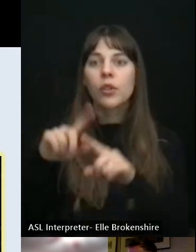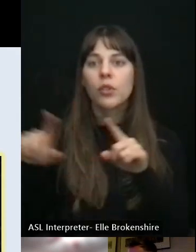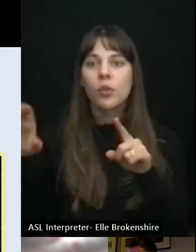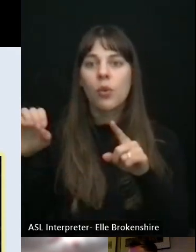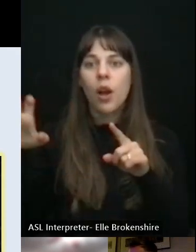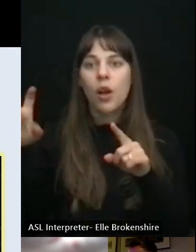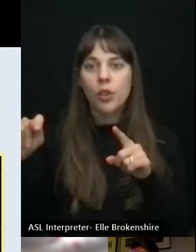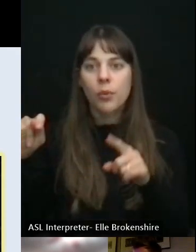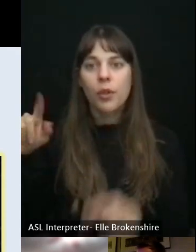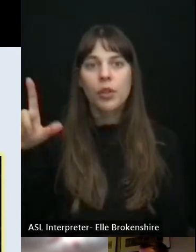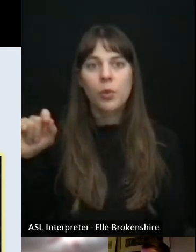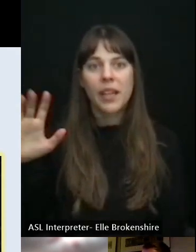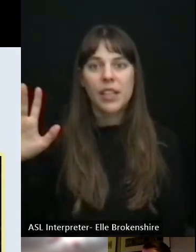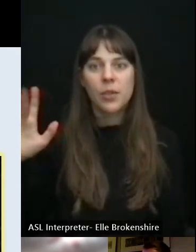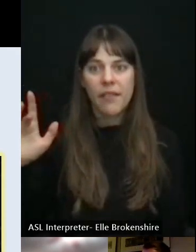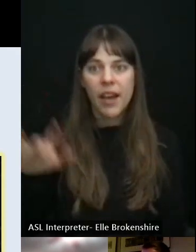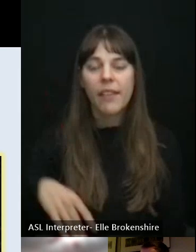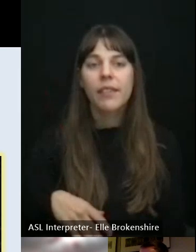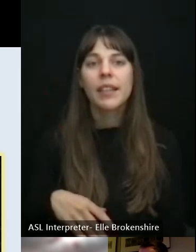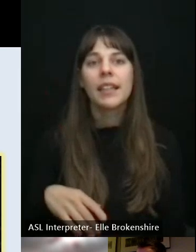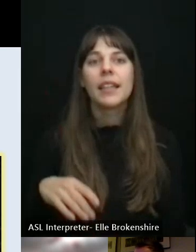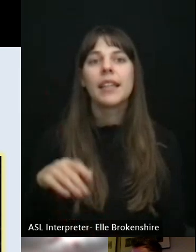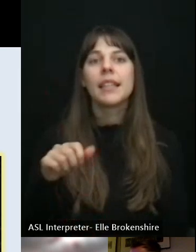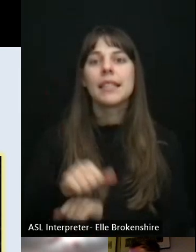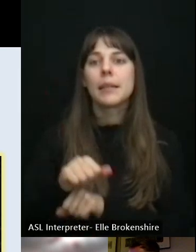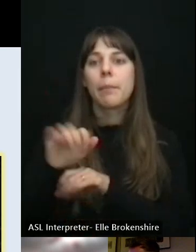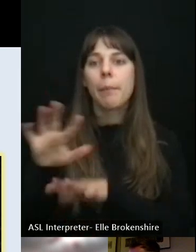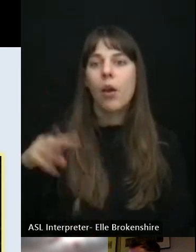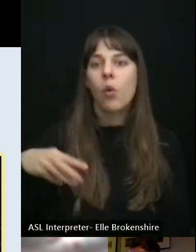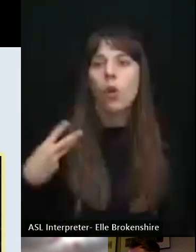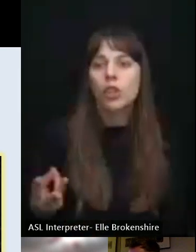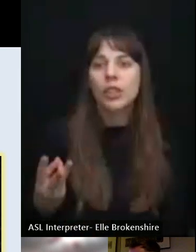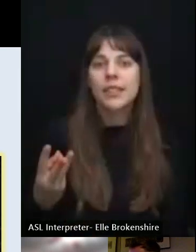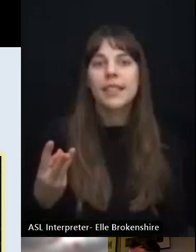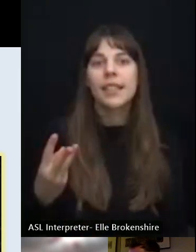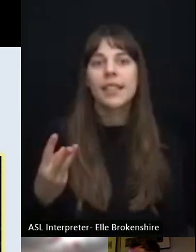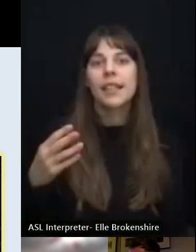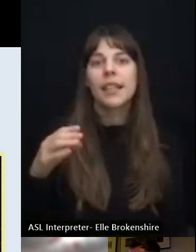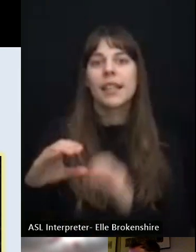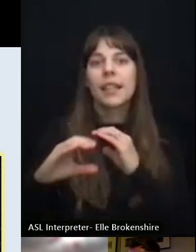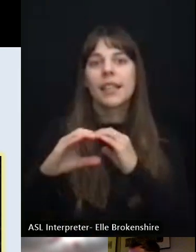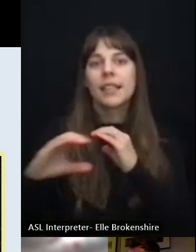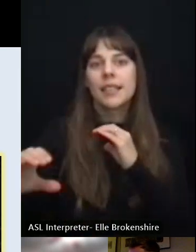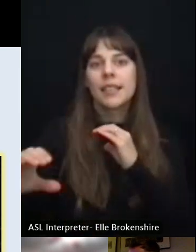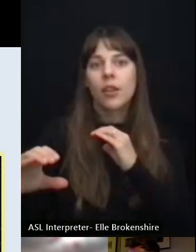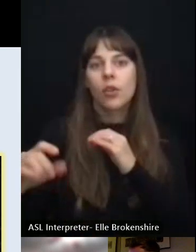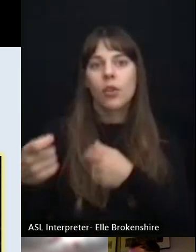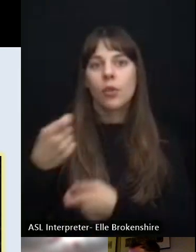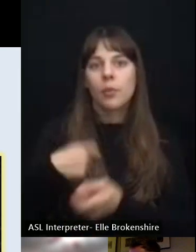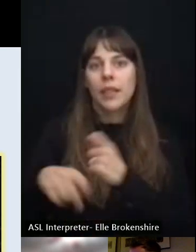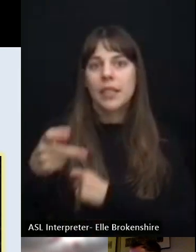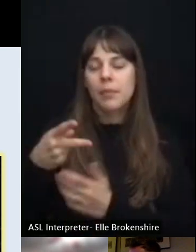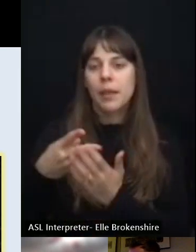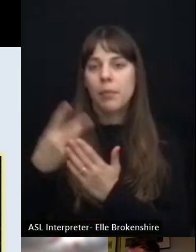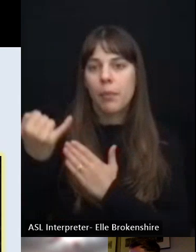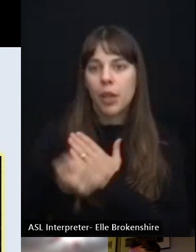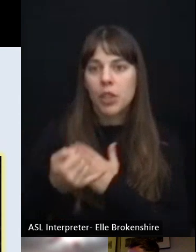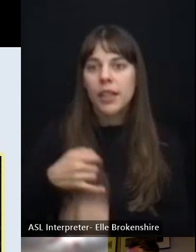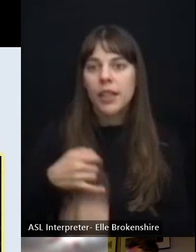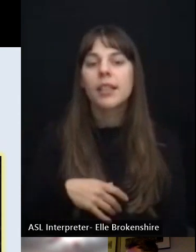of 2025, is the Mount Washington Tunnel Rail Replacement Project. So it's an 8-month closure. The approximate cost is about $26